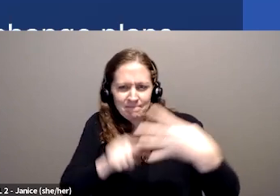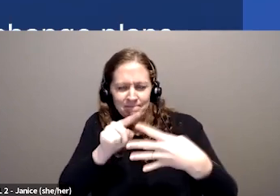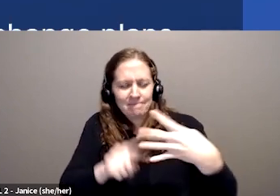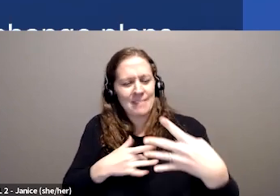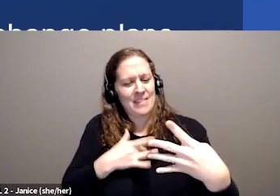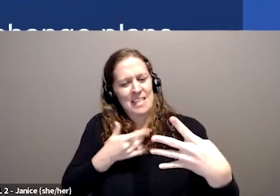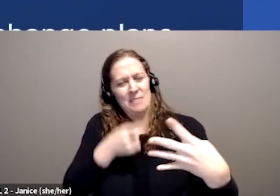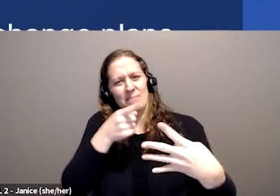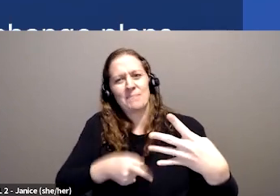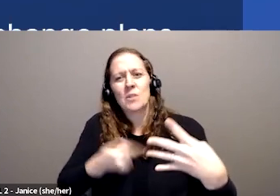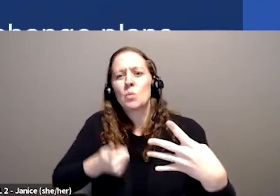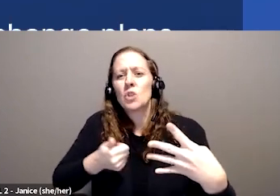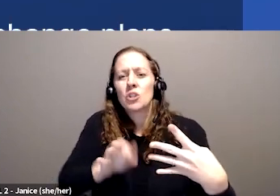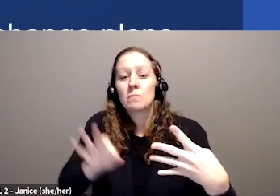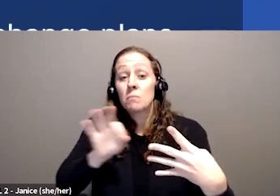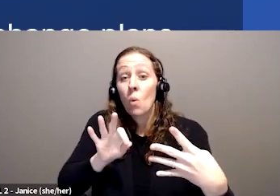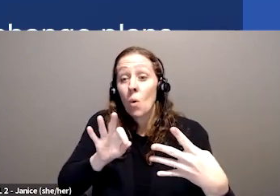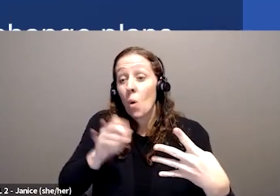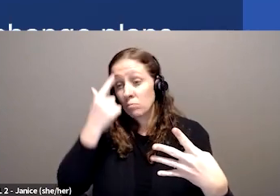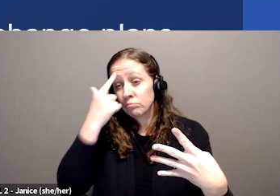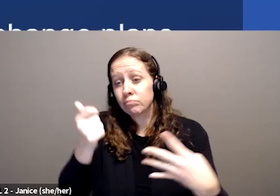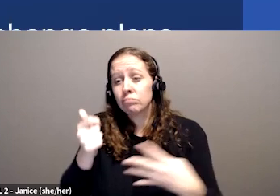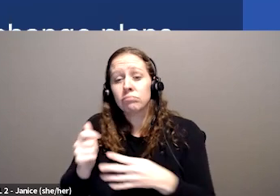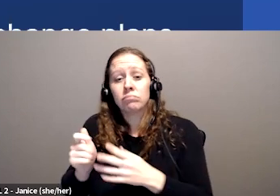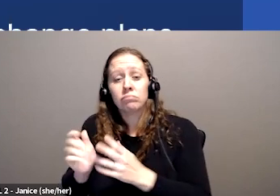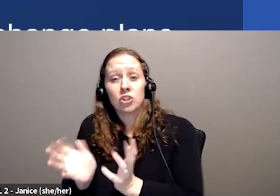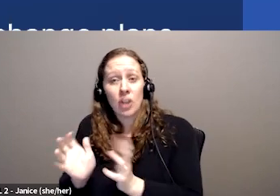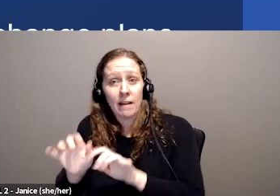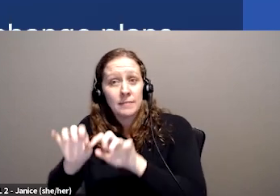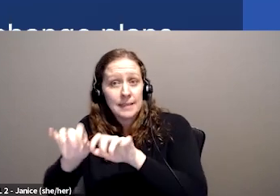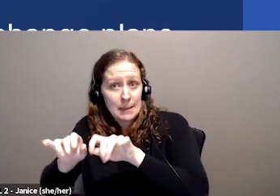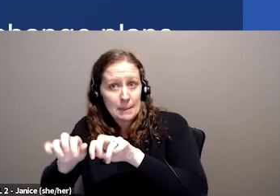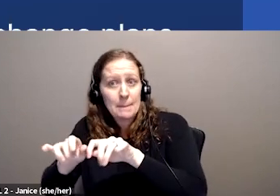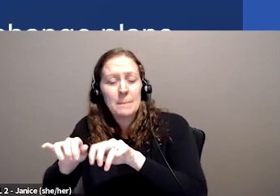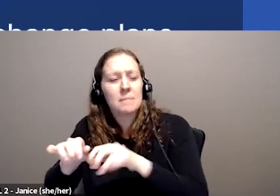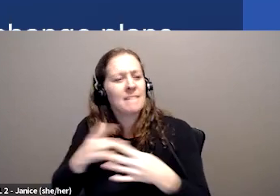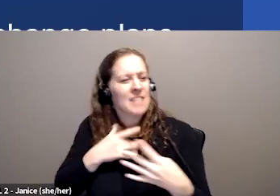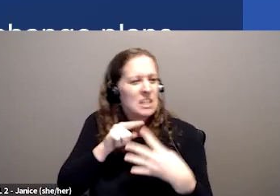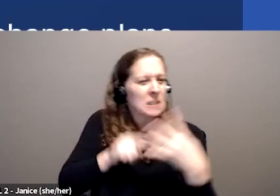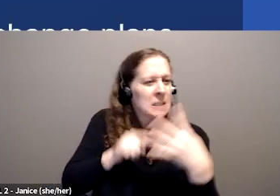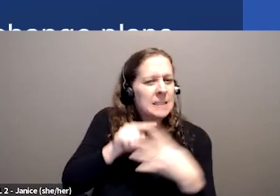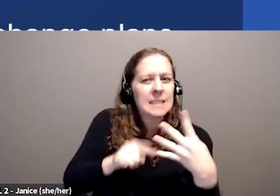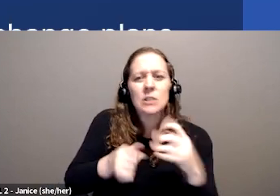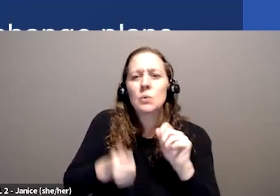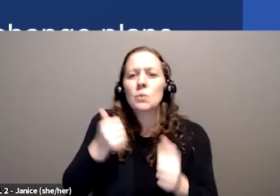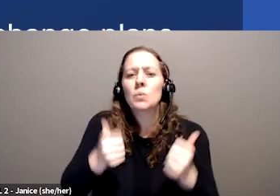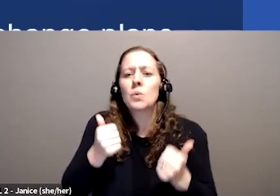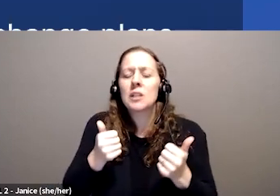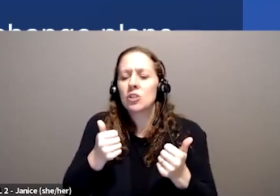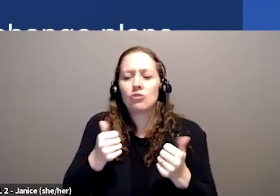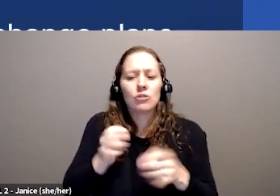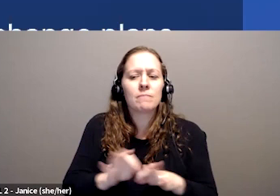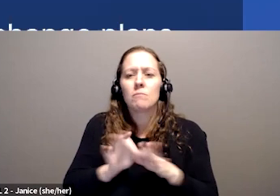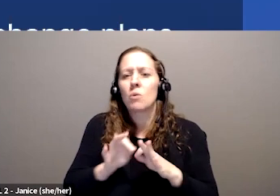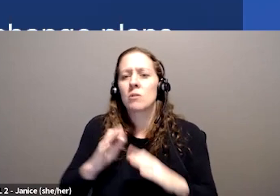to do that, or feel free to type in the strategy that you think is most important into the chat